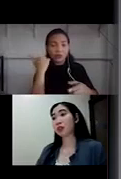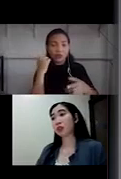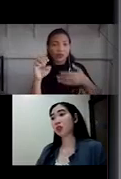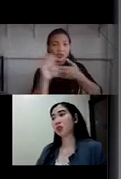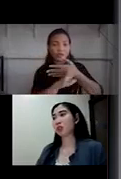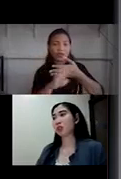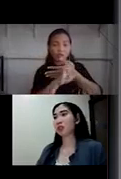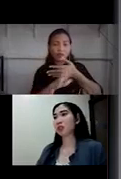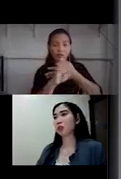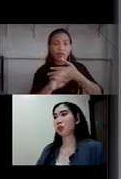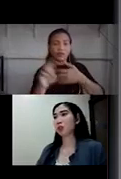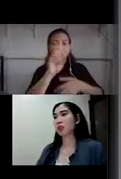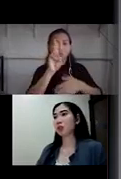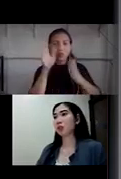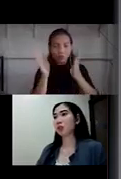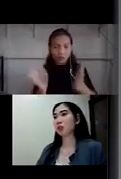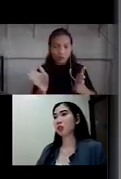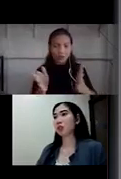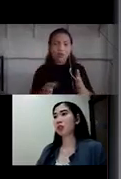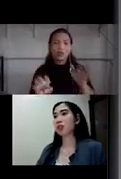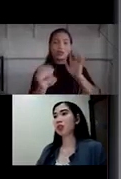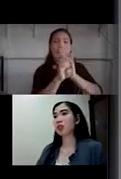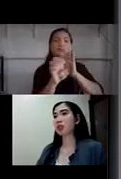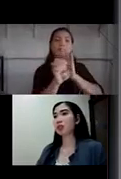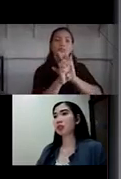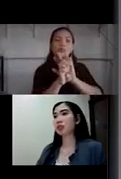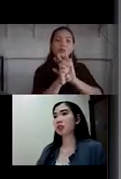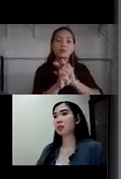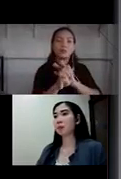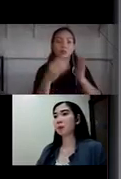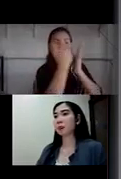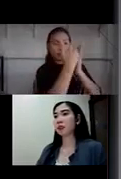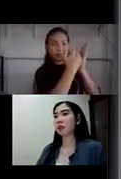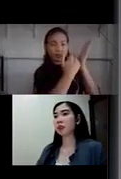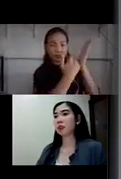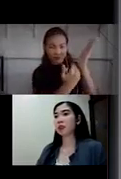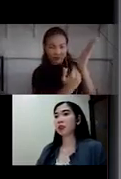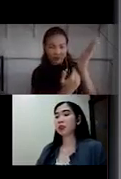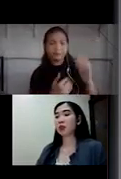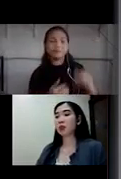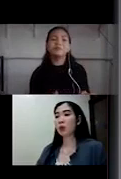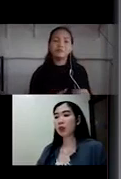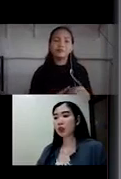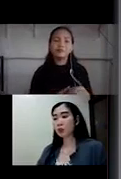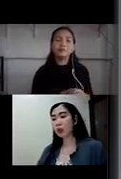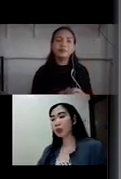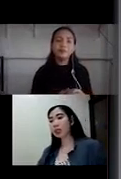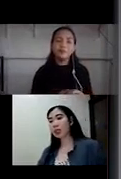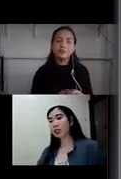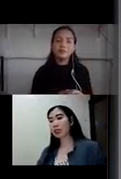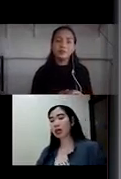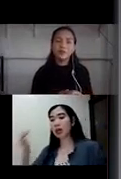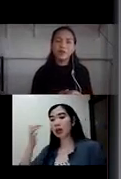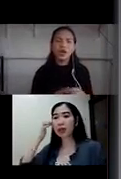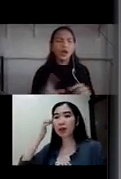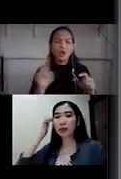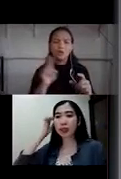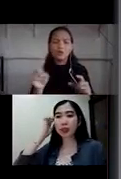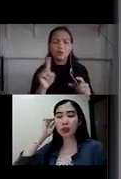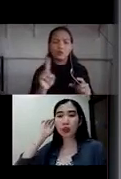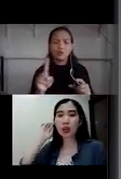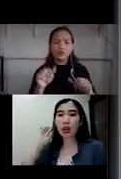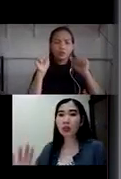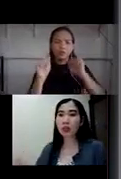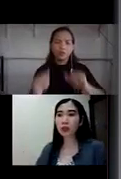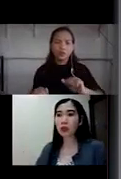email users. So example is this. Yan. Yan. So ano yung pwede nating